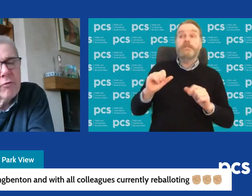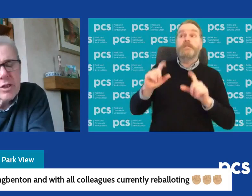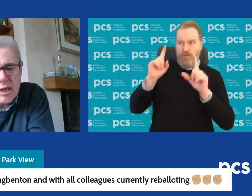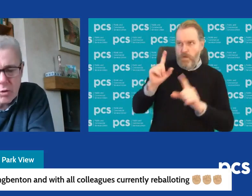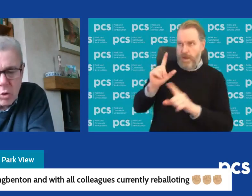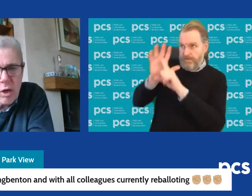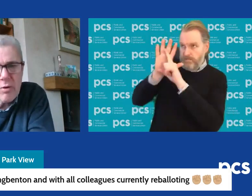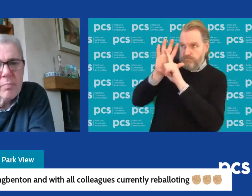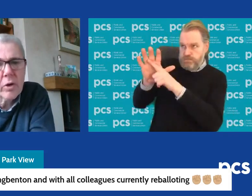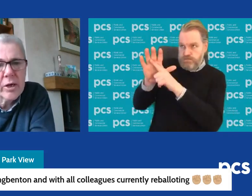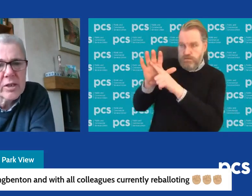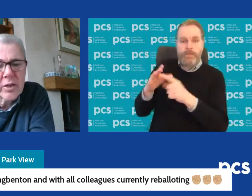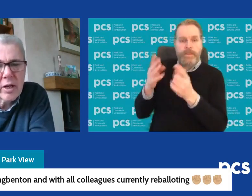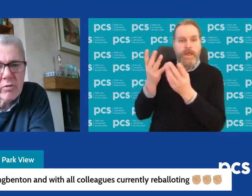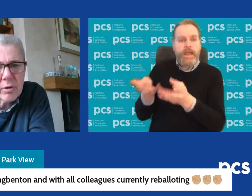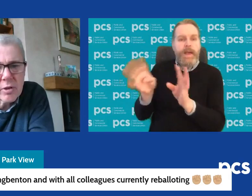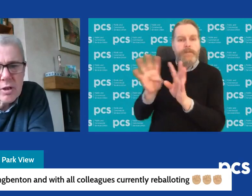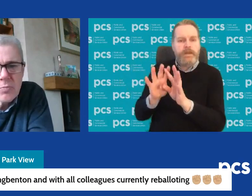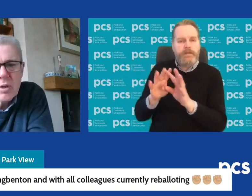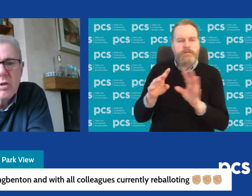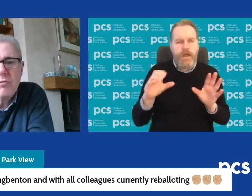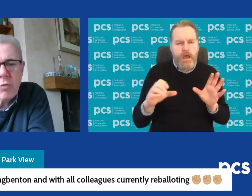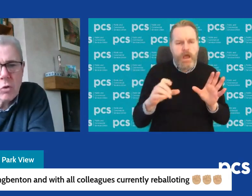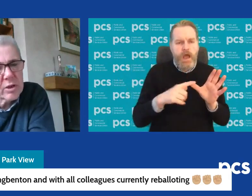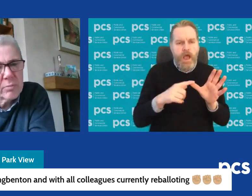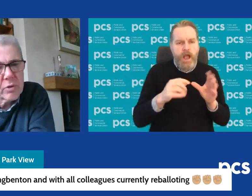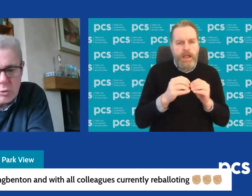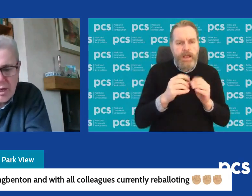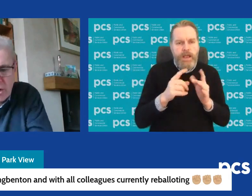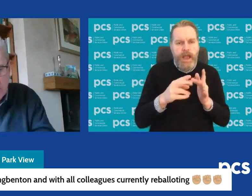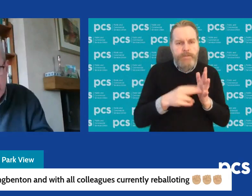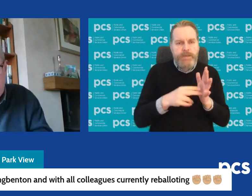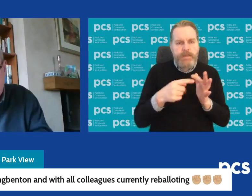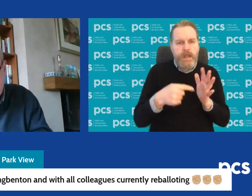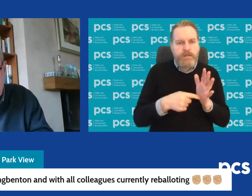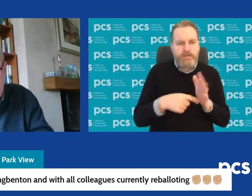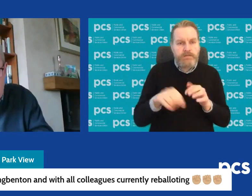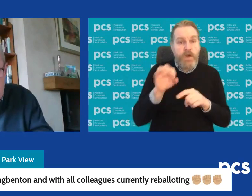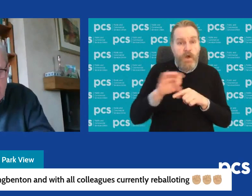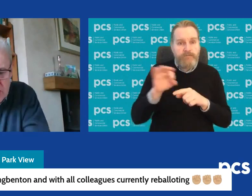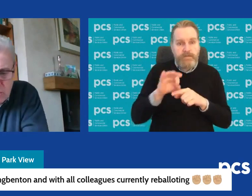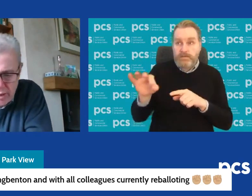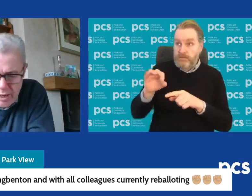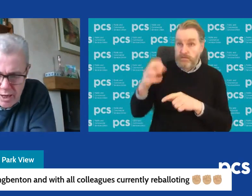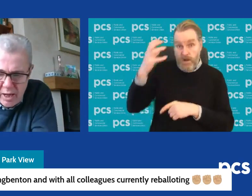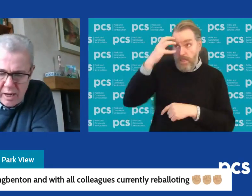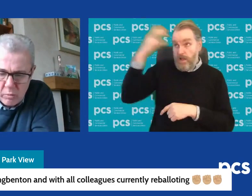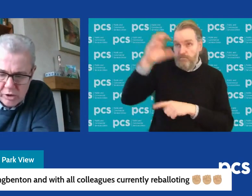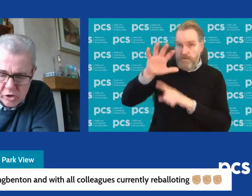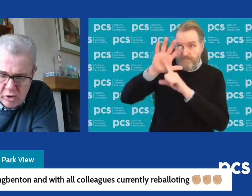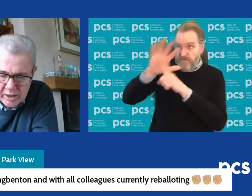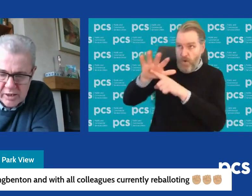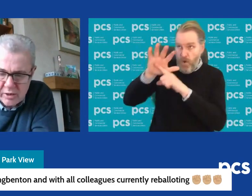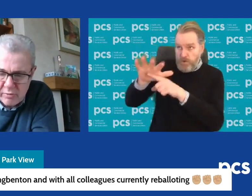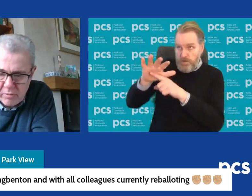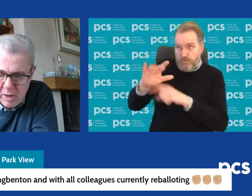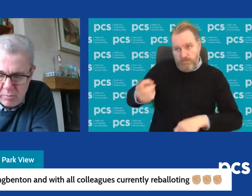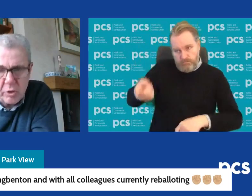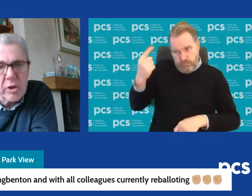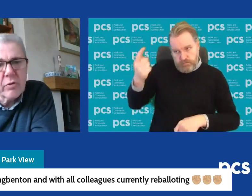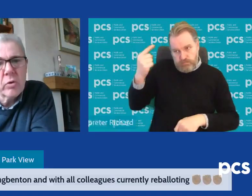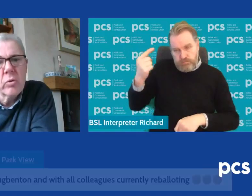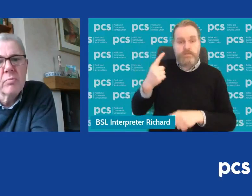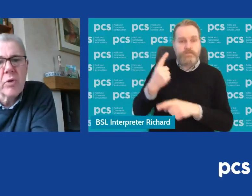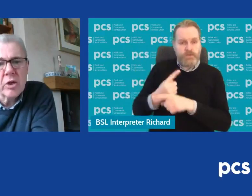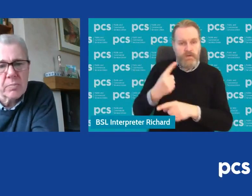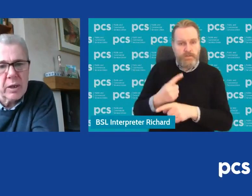Cabinet Office and all our employers and the government to force them to get on with it. And that's why I want to stress that from our